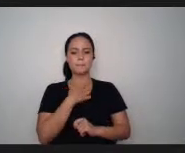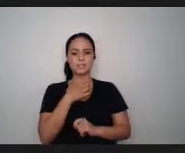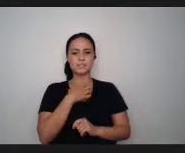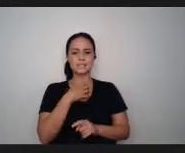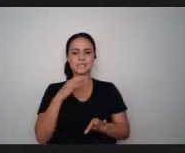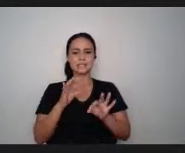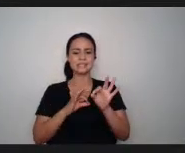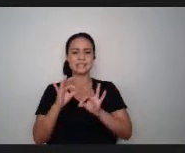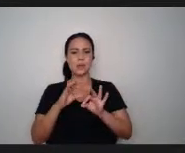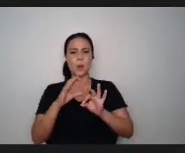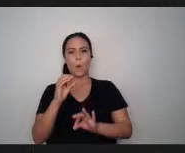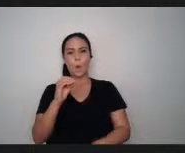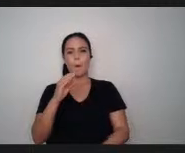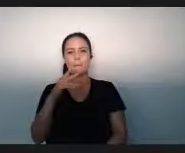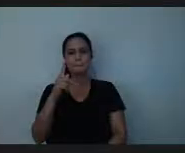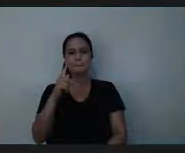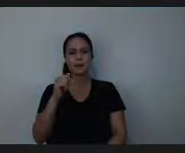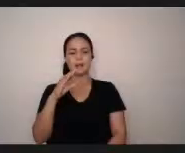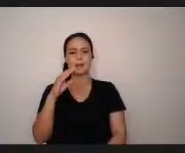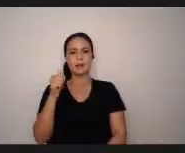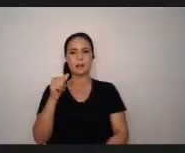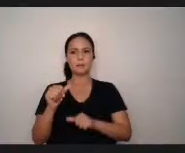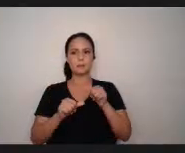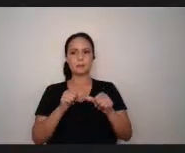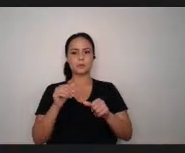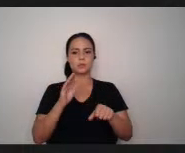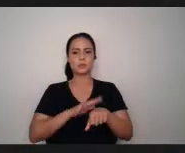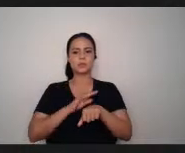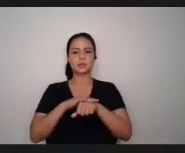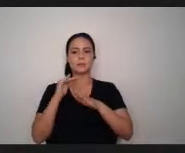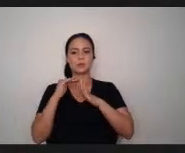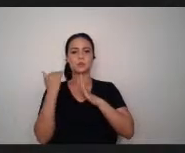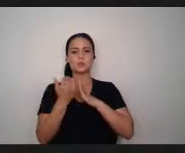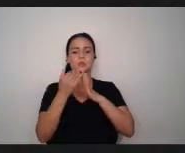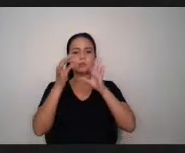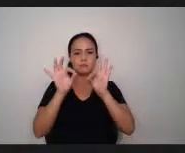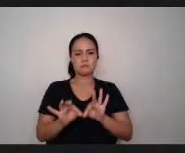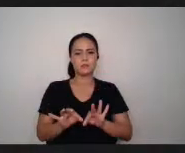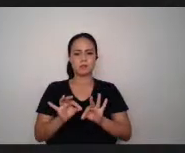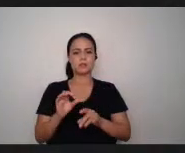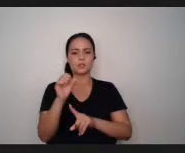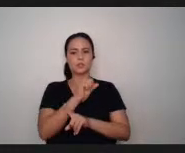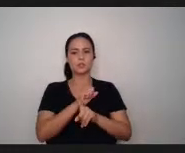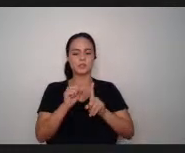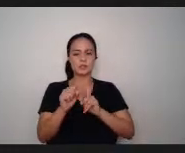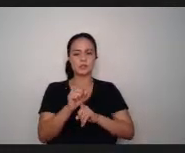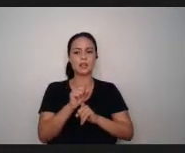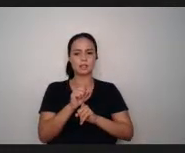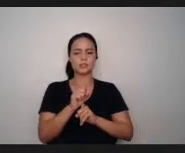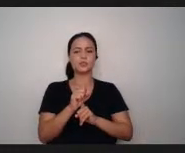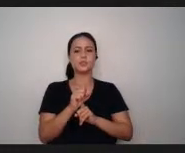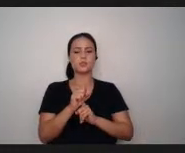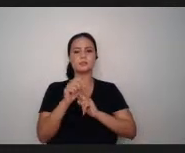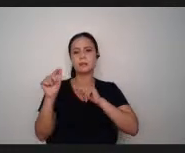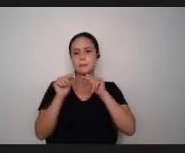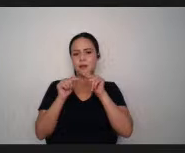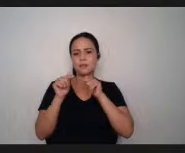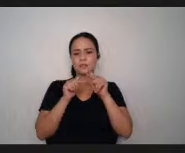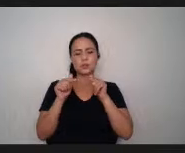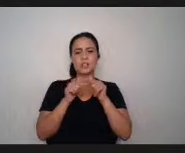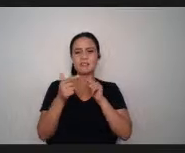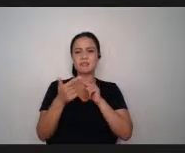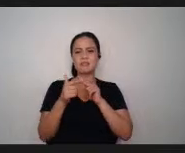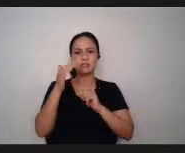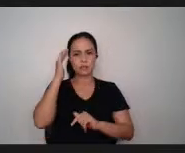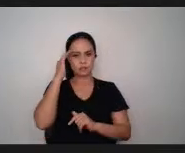because it's a type of management that is opaque, it changes all the time, exactly for